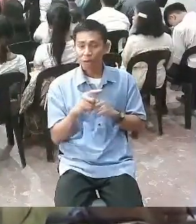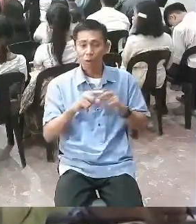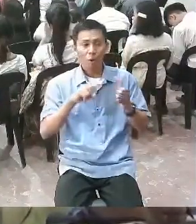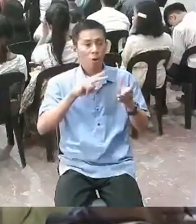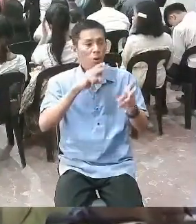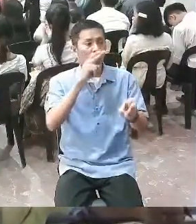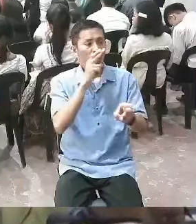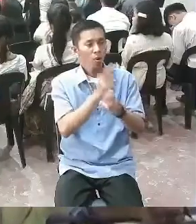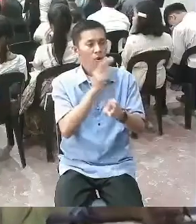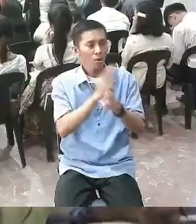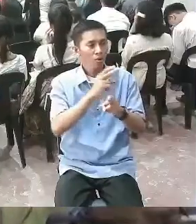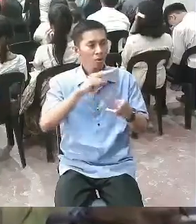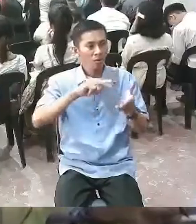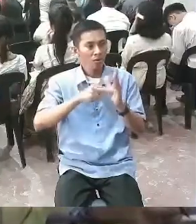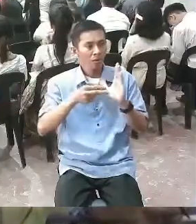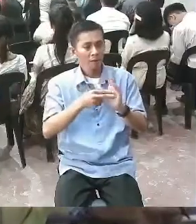means.